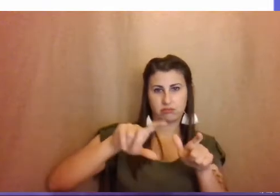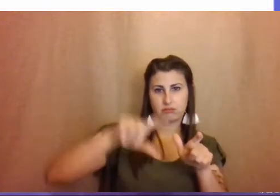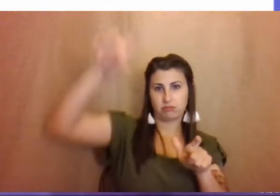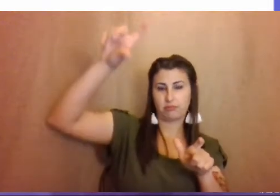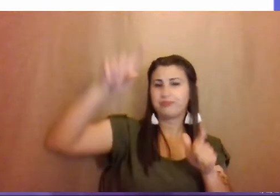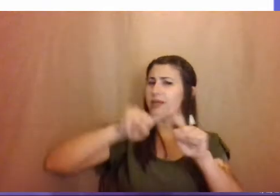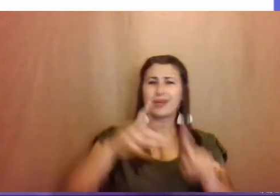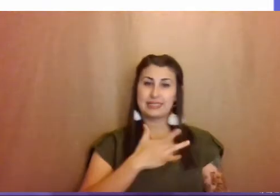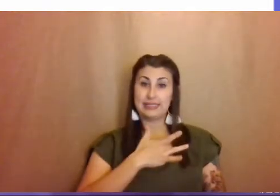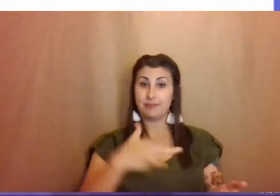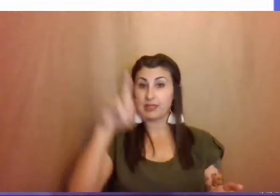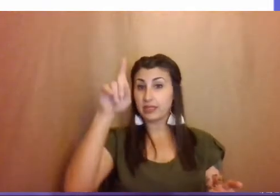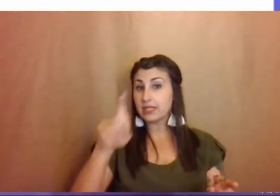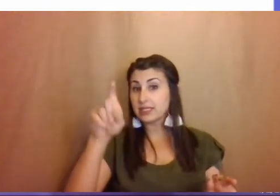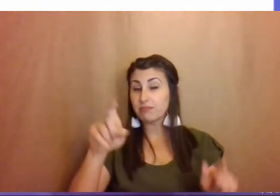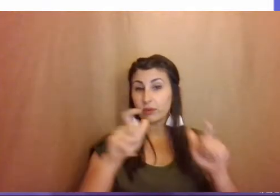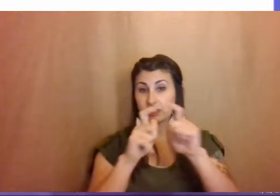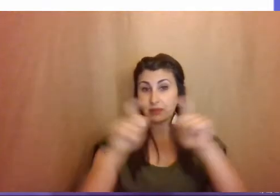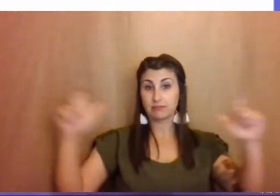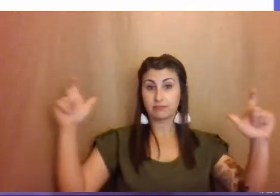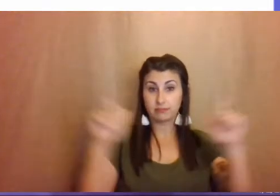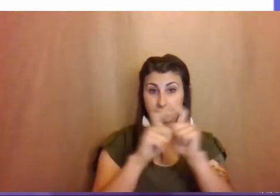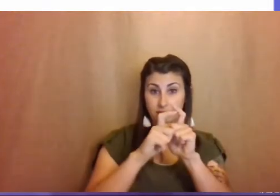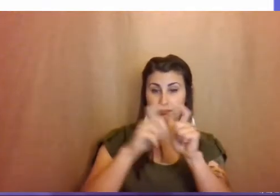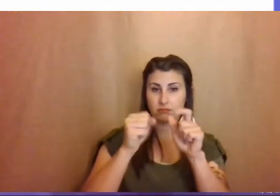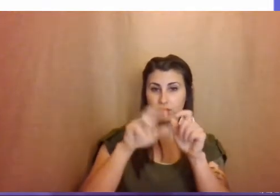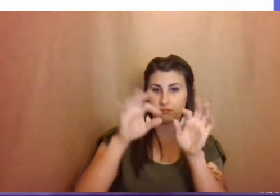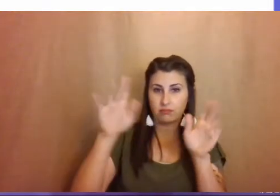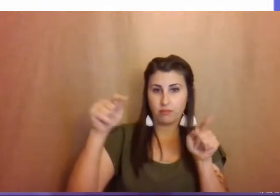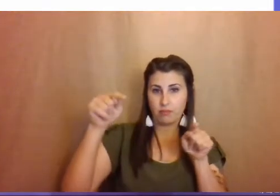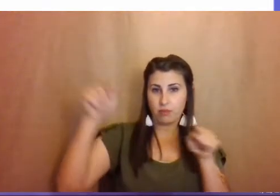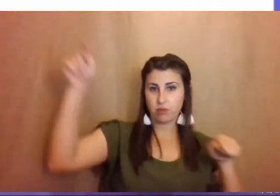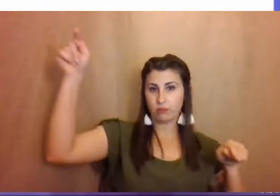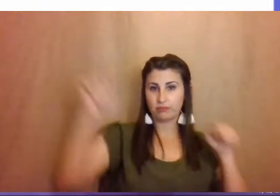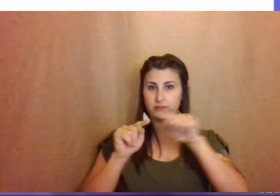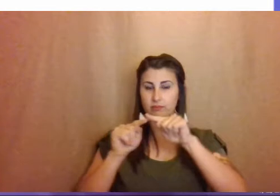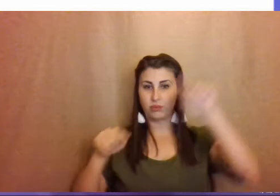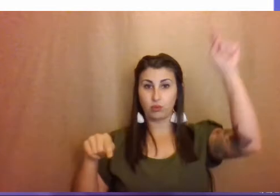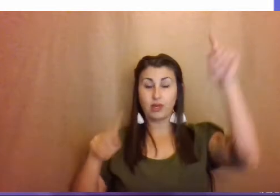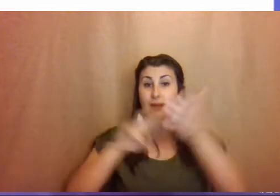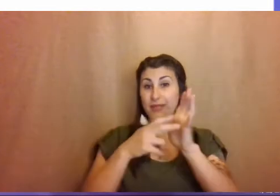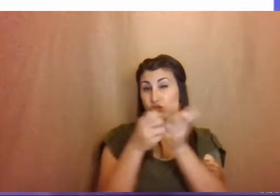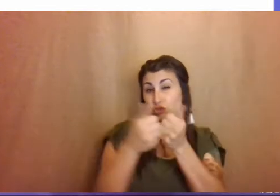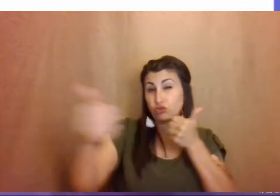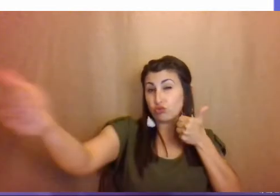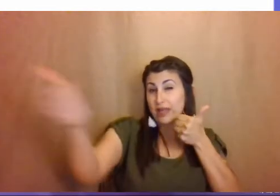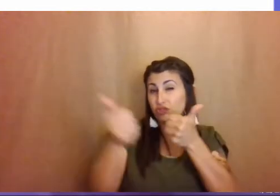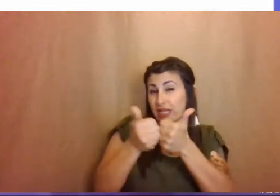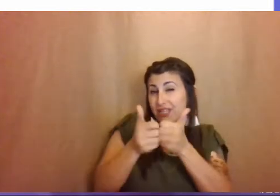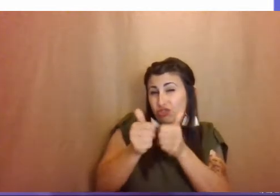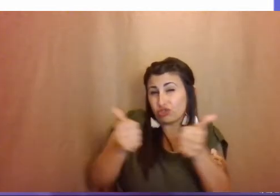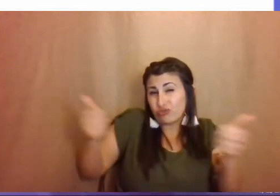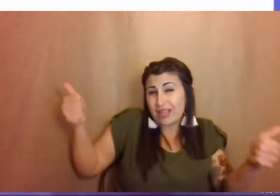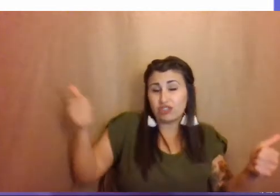taller there. But usually it's supposed to go straight across diagonally, right? That's what this is saying. You're stretching it